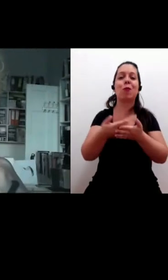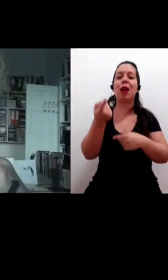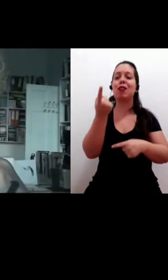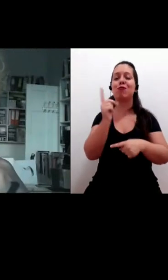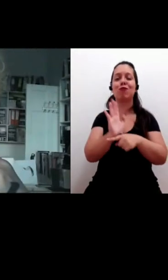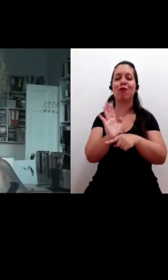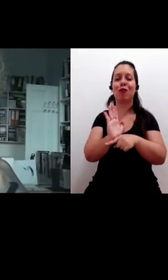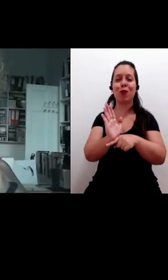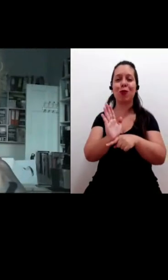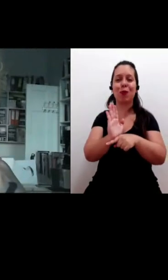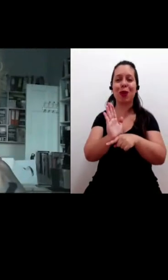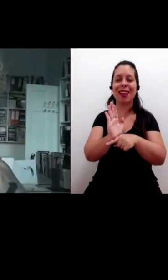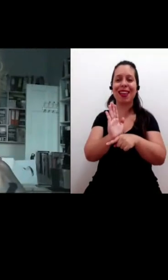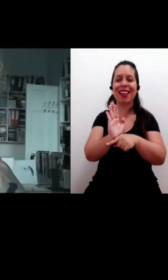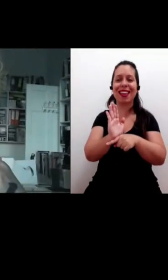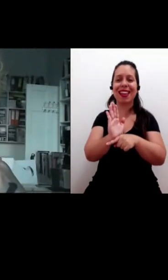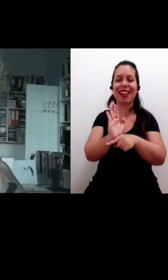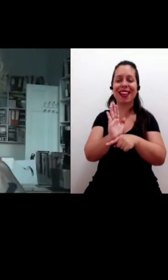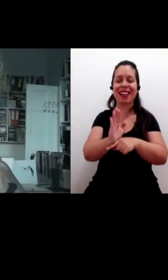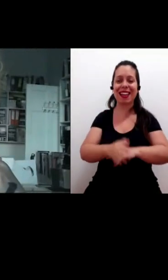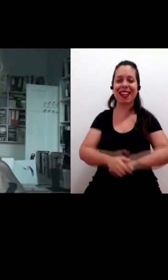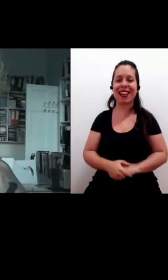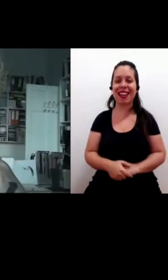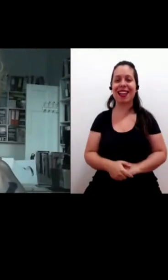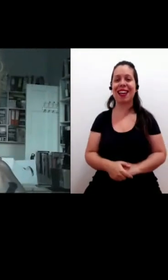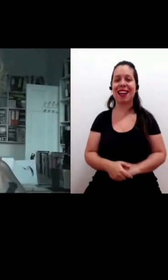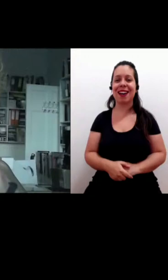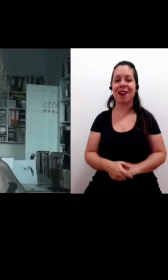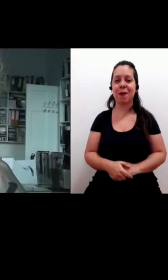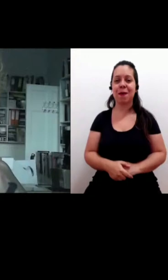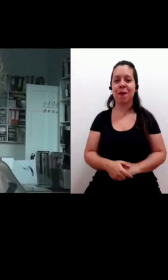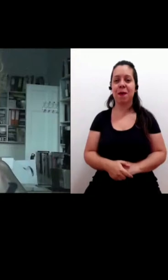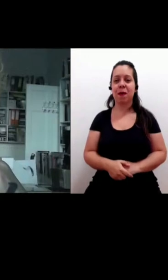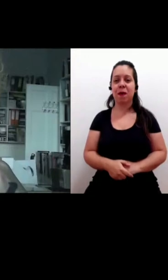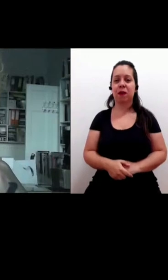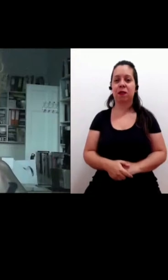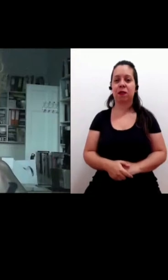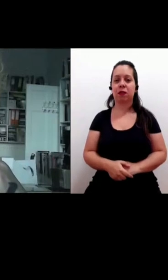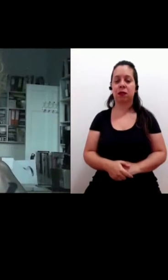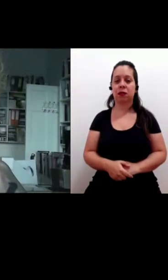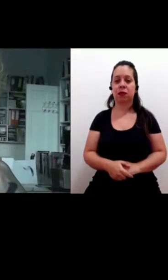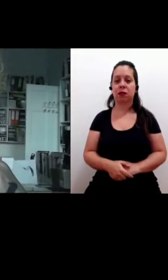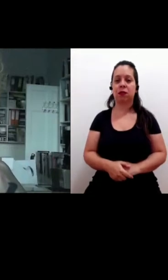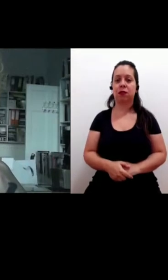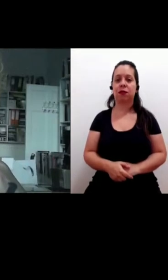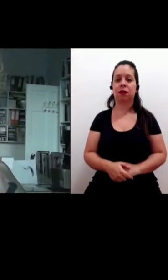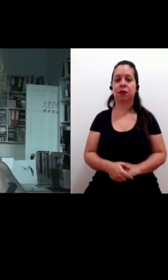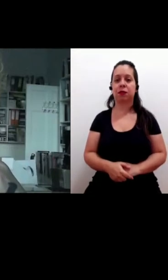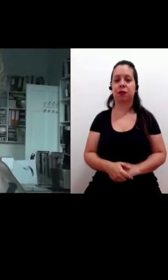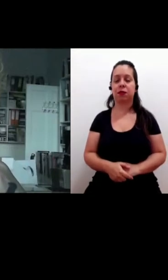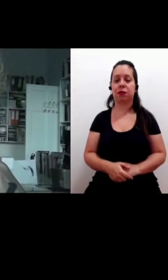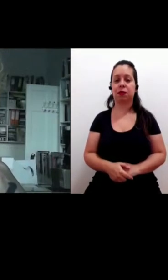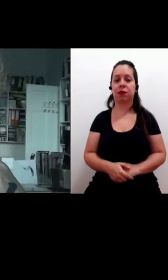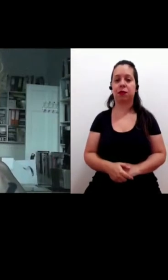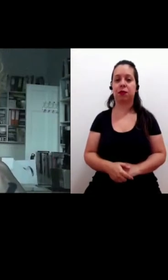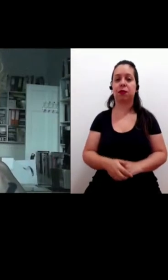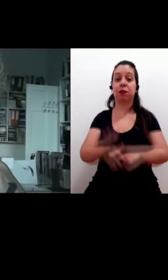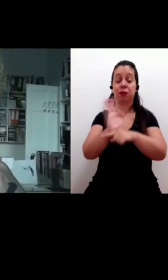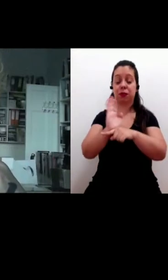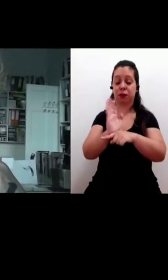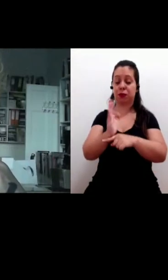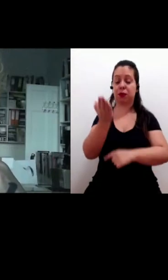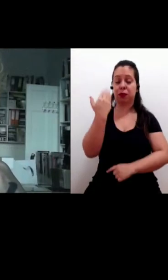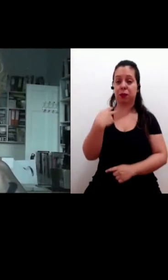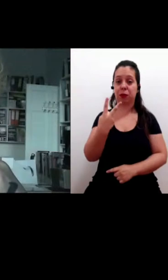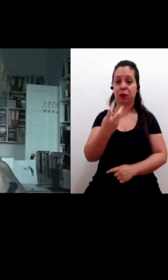And it is a film from 2015. It's called Atomic